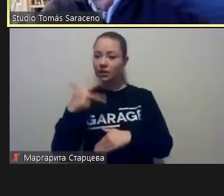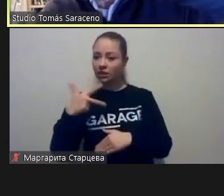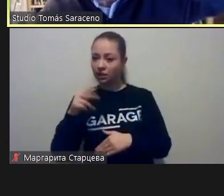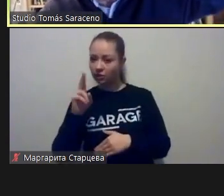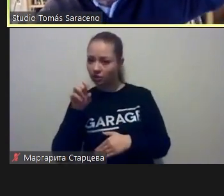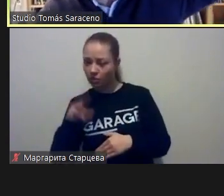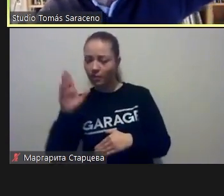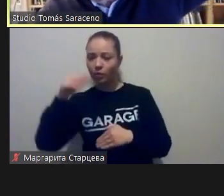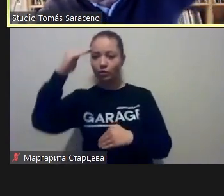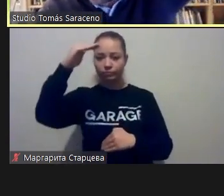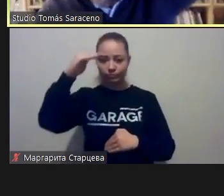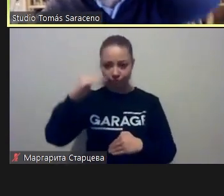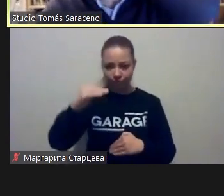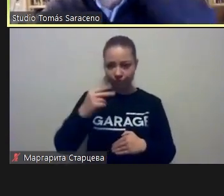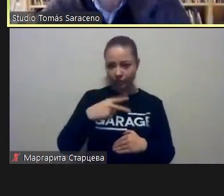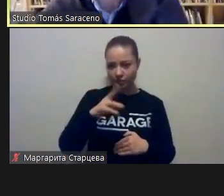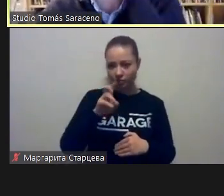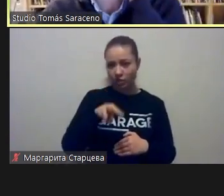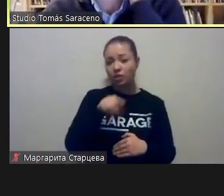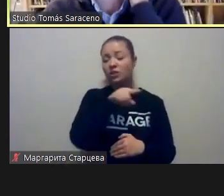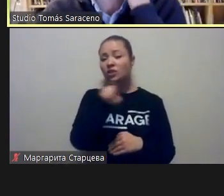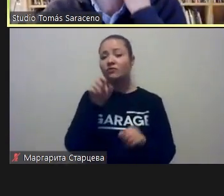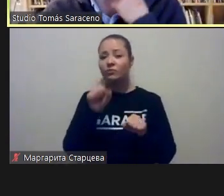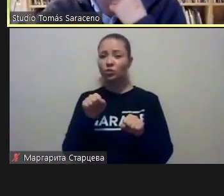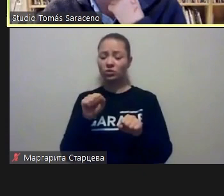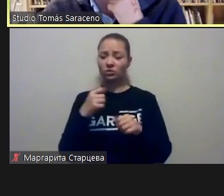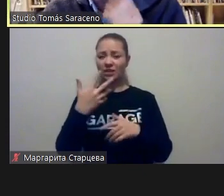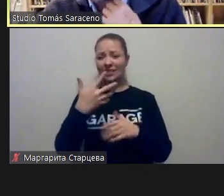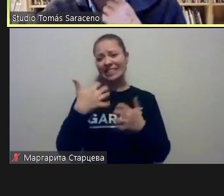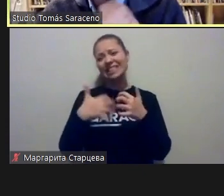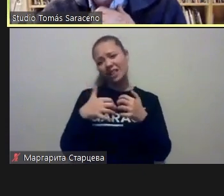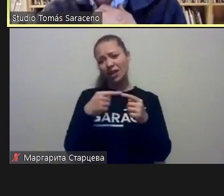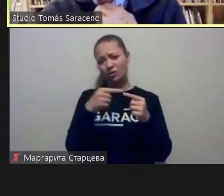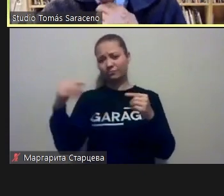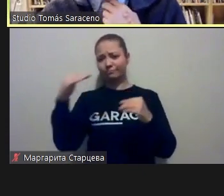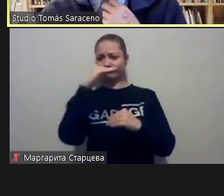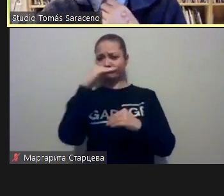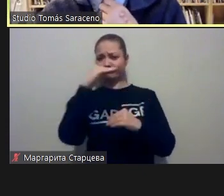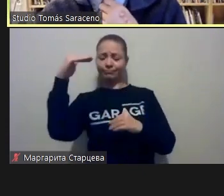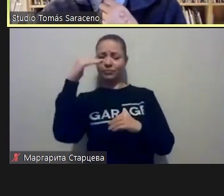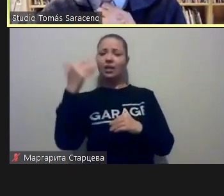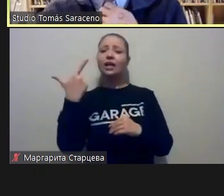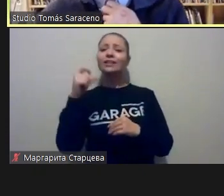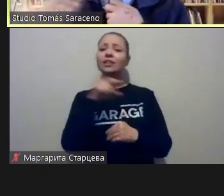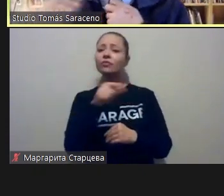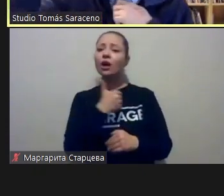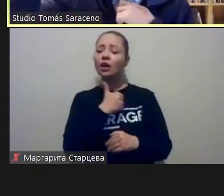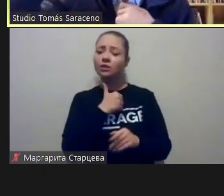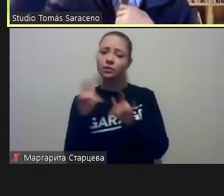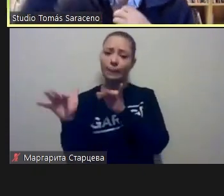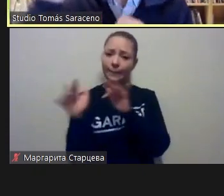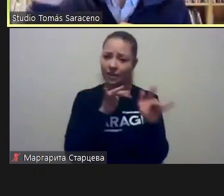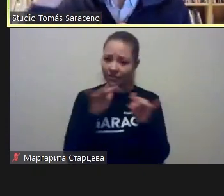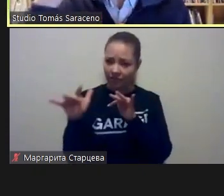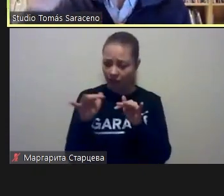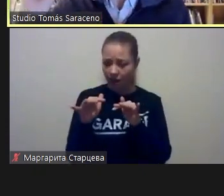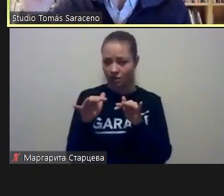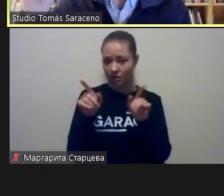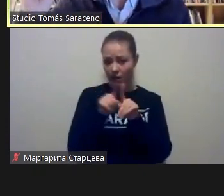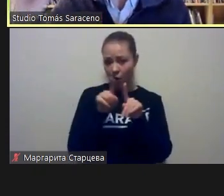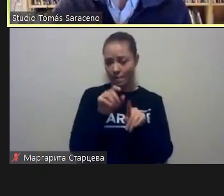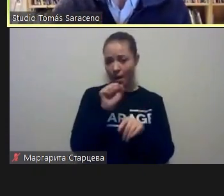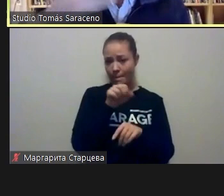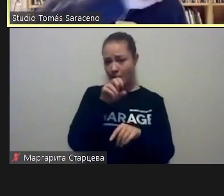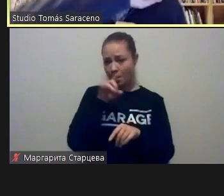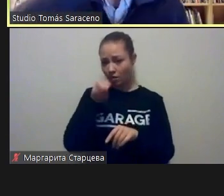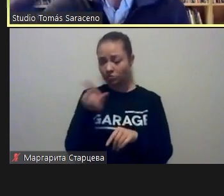less you would like to fly. Usually you try to get that altitude, and usually this period